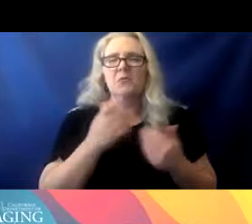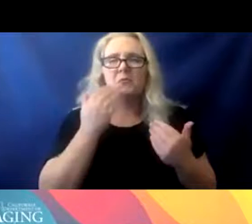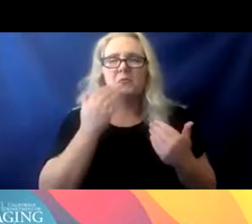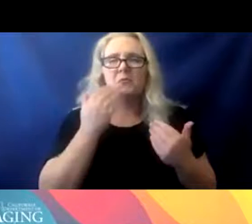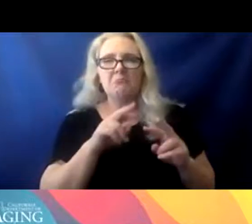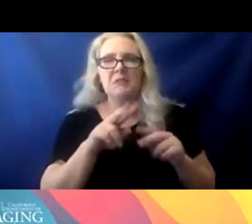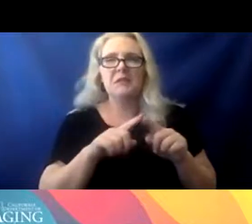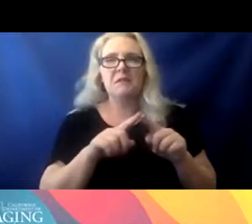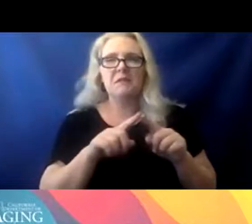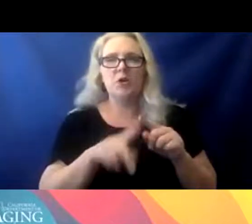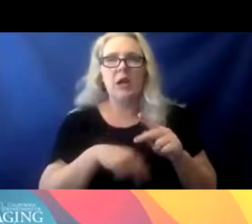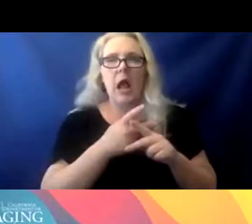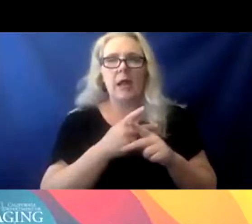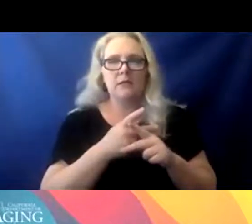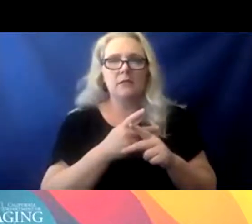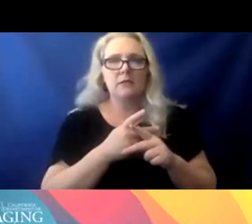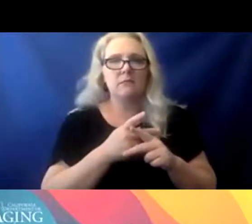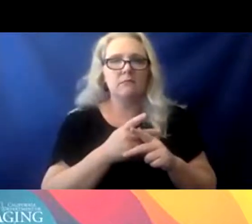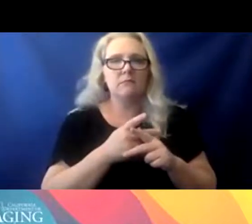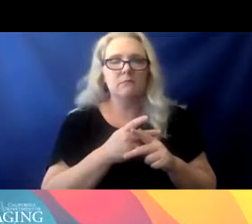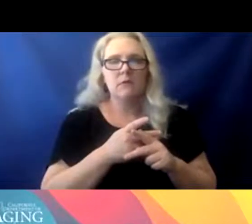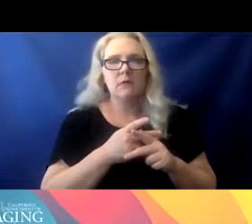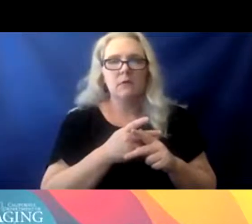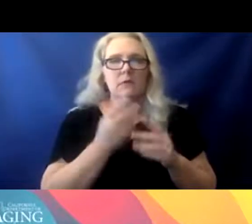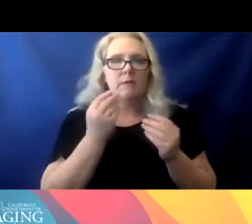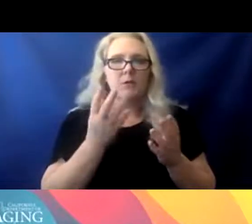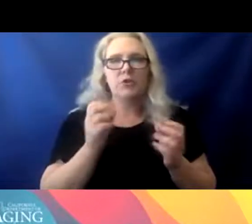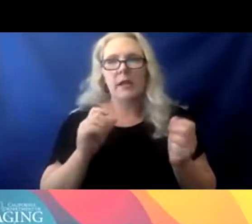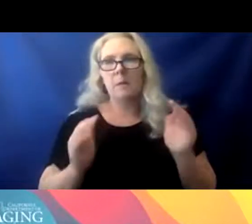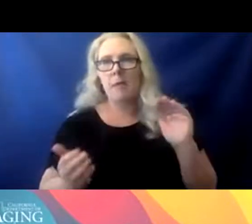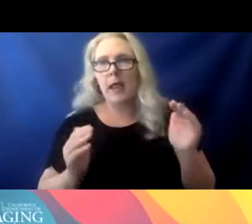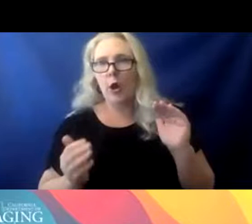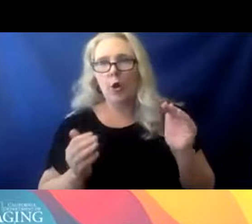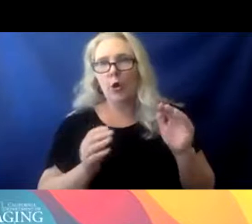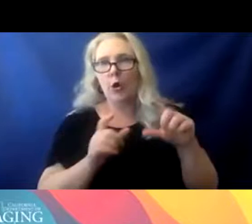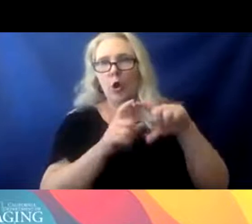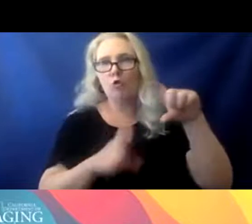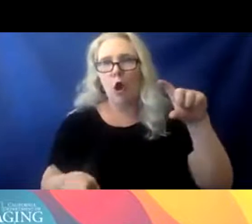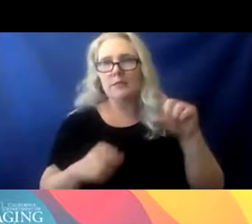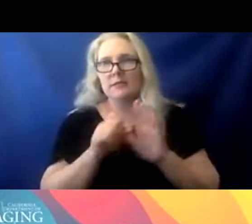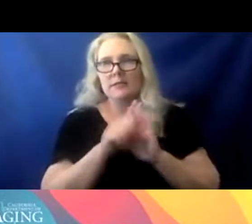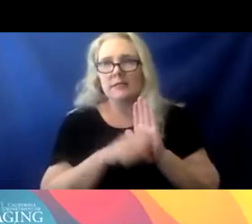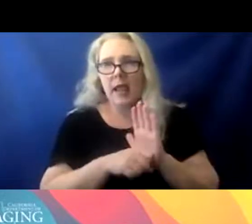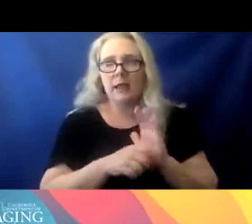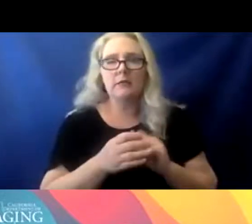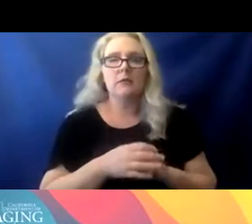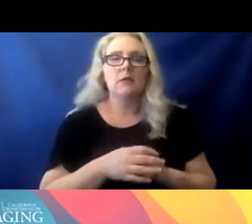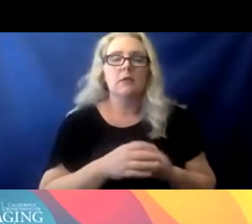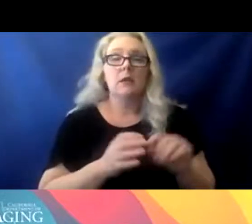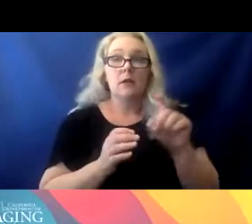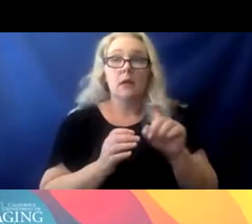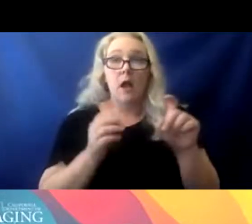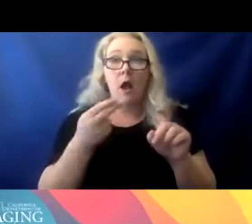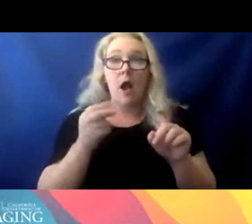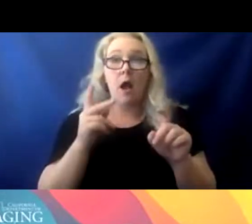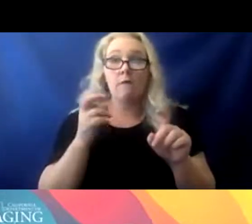you can look at. You can see a quick comparison across states. If you hover over information, you can see more